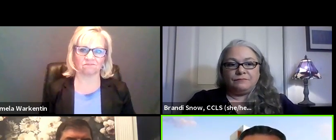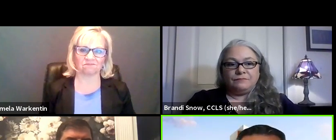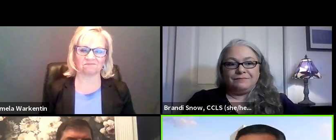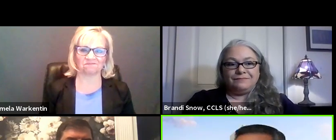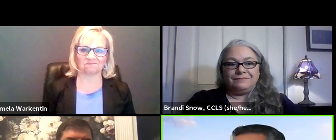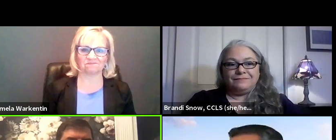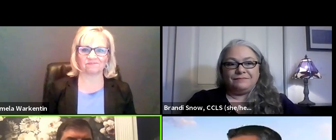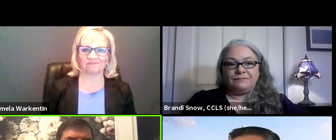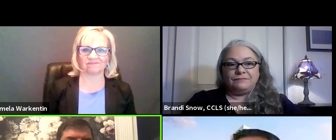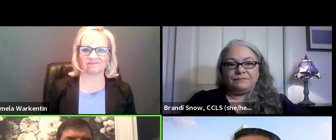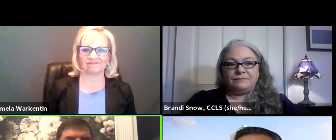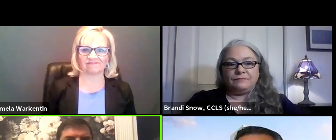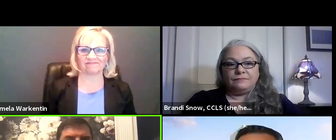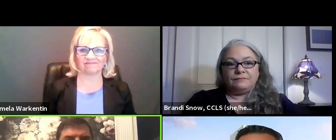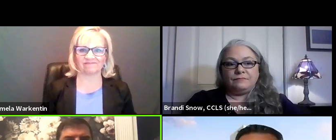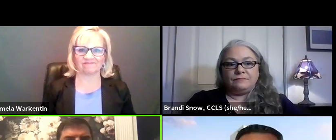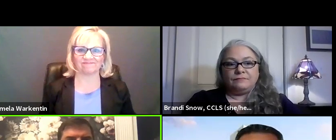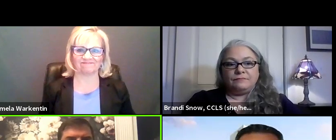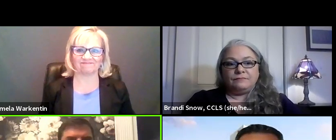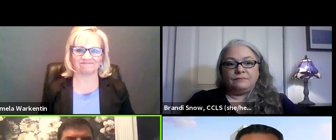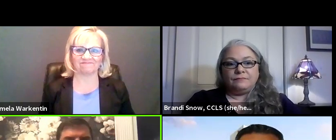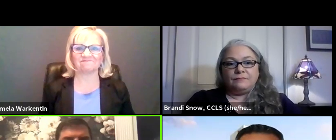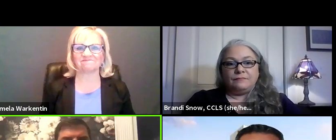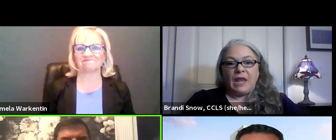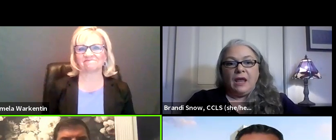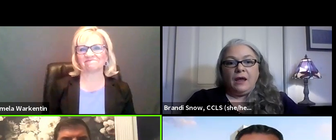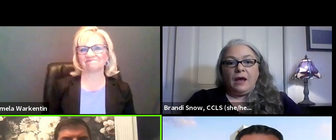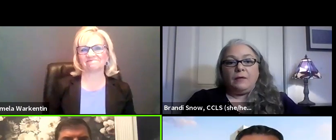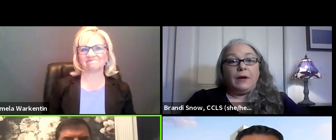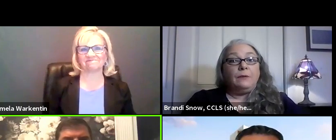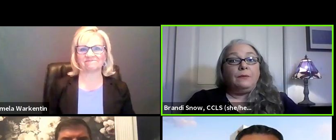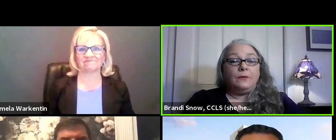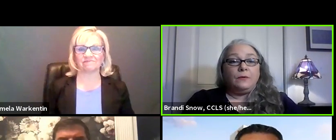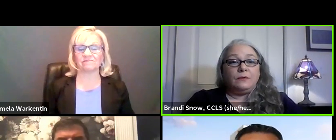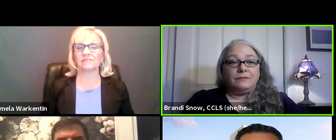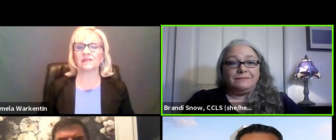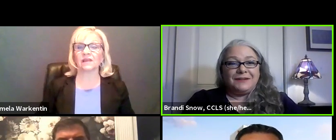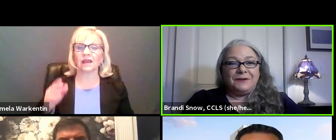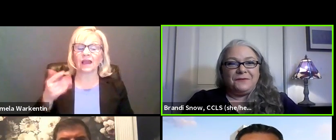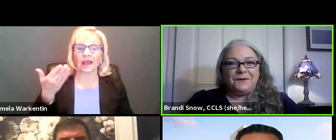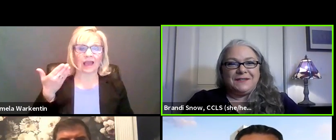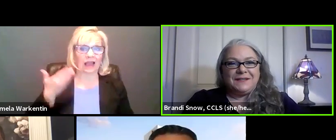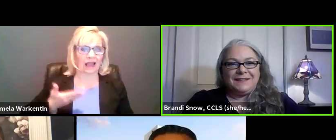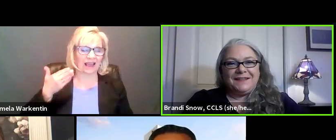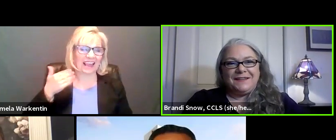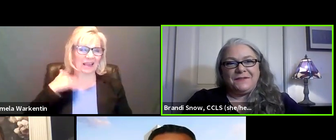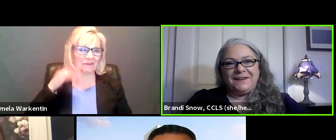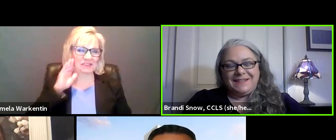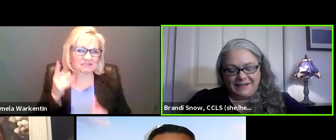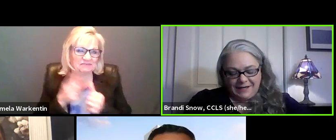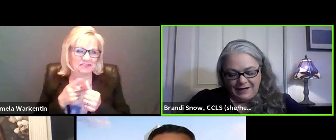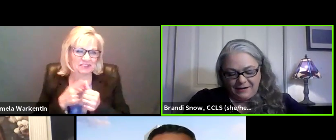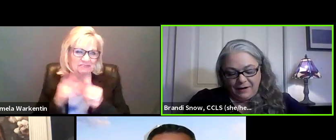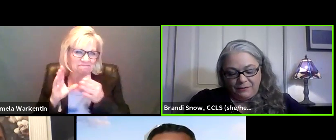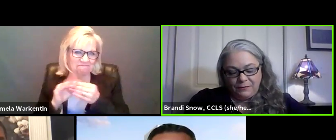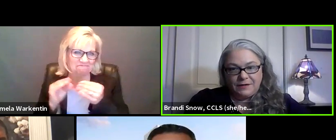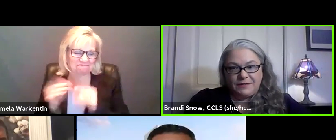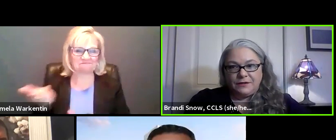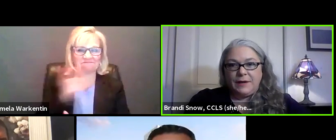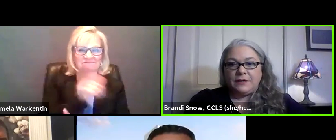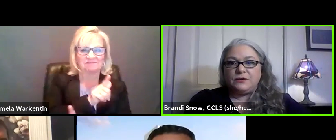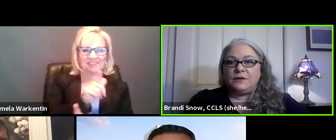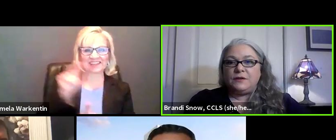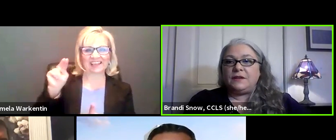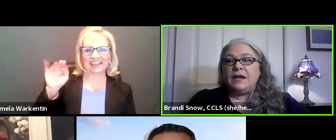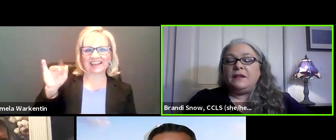floor. I will go first and then throw it to Nikki. I want